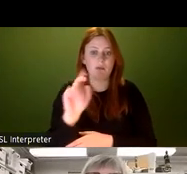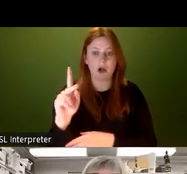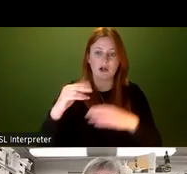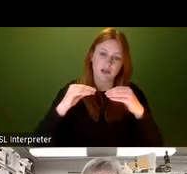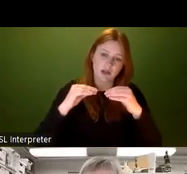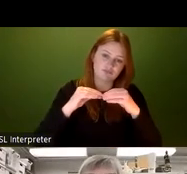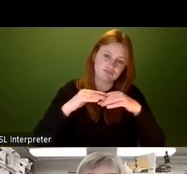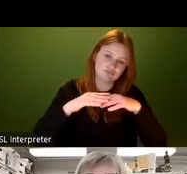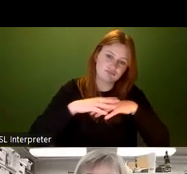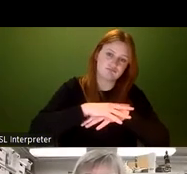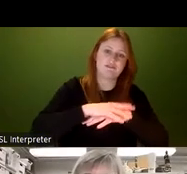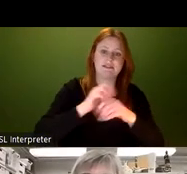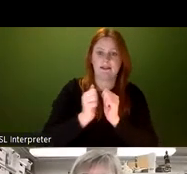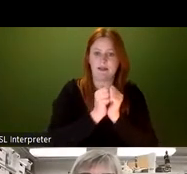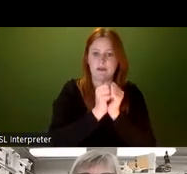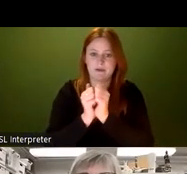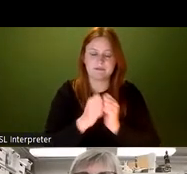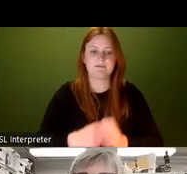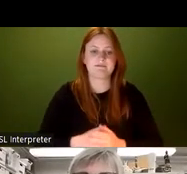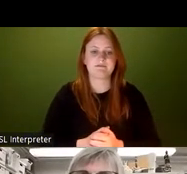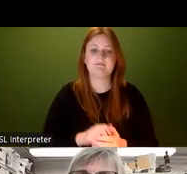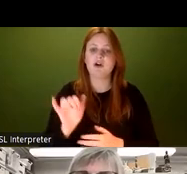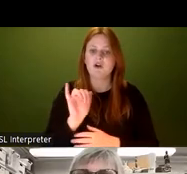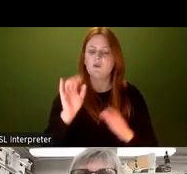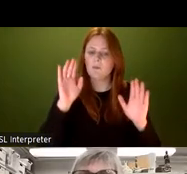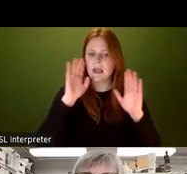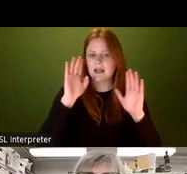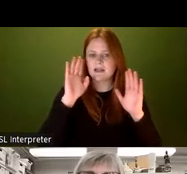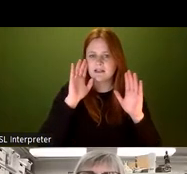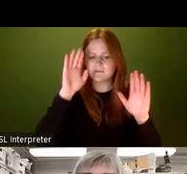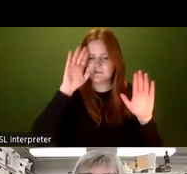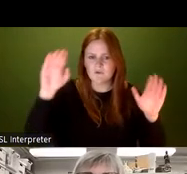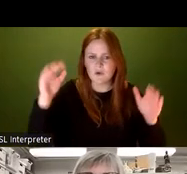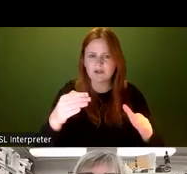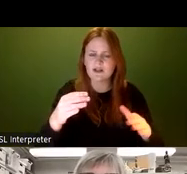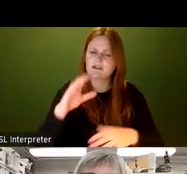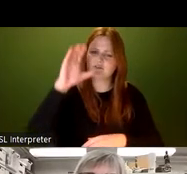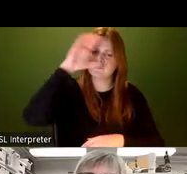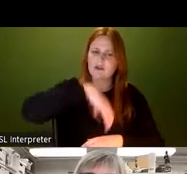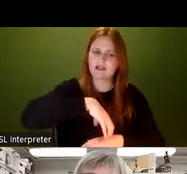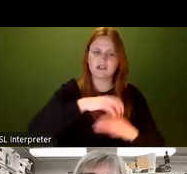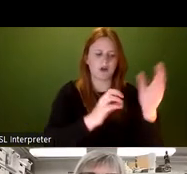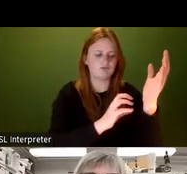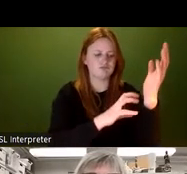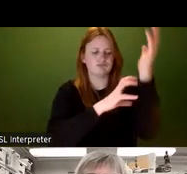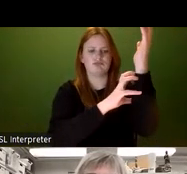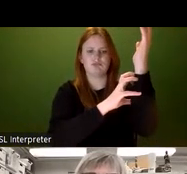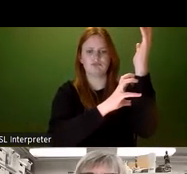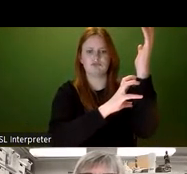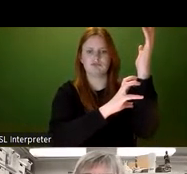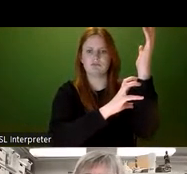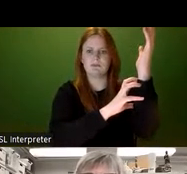And I've been paying a lot of attention to these sorts of odd growths on trees, burls, or sometimes